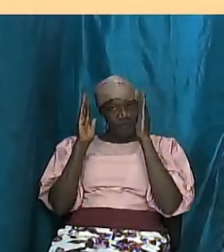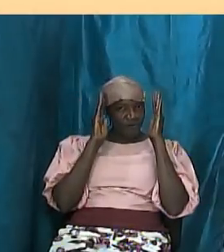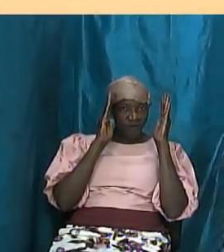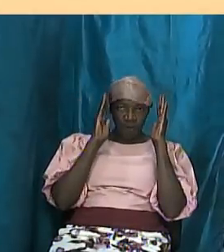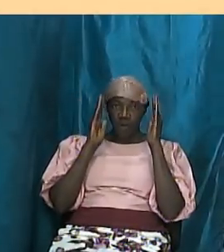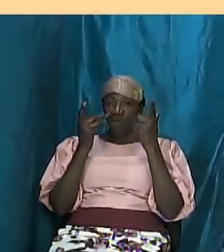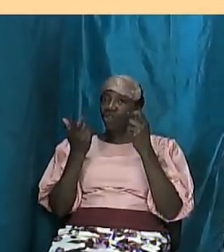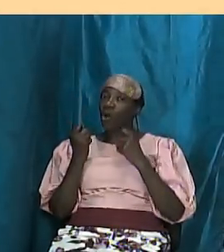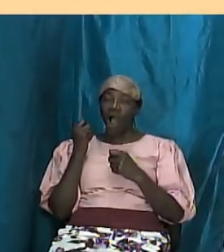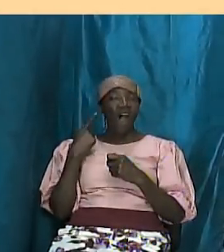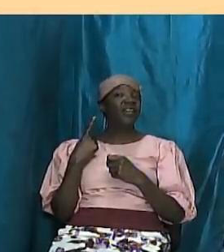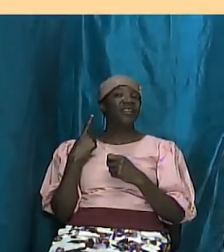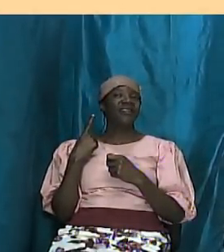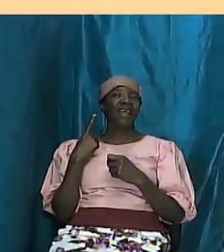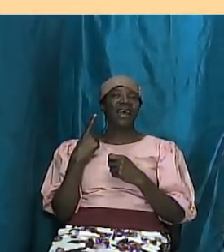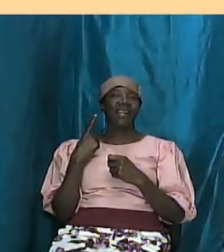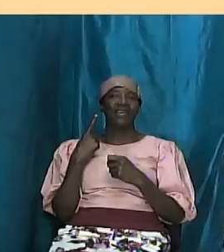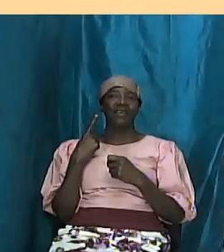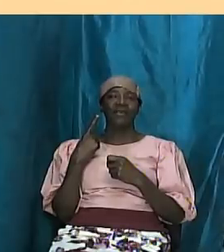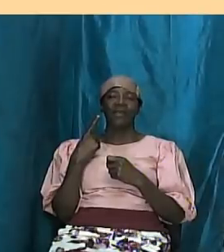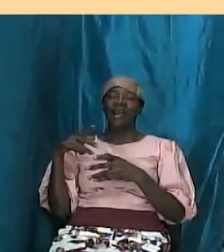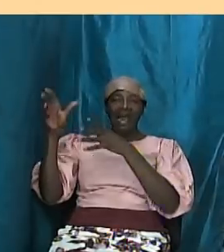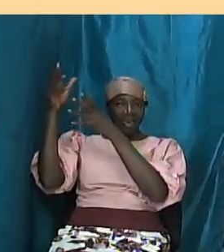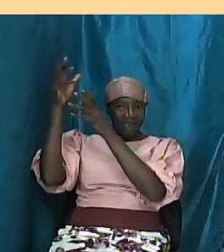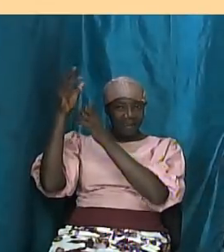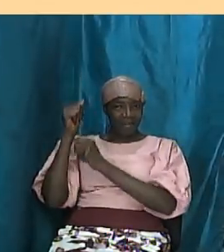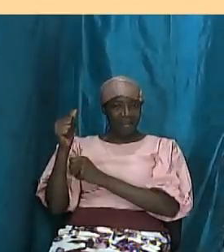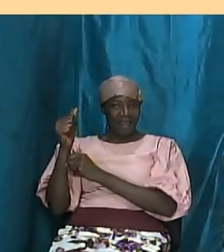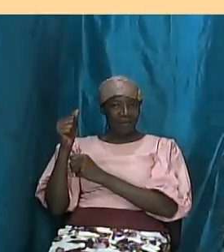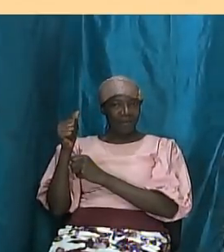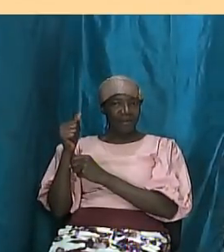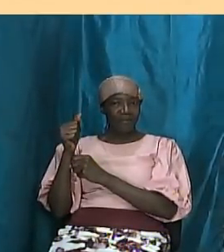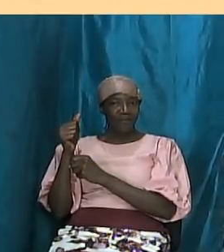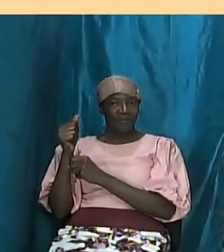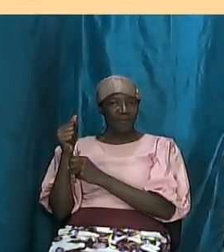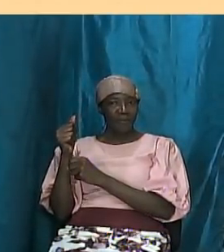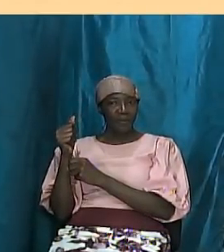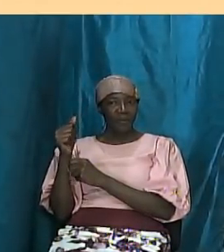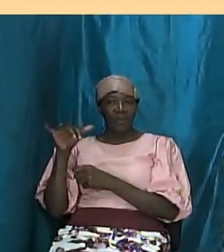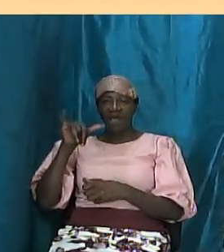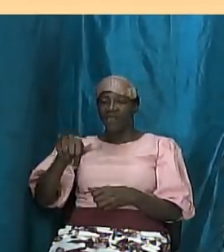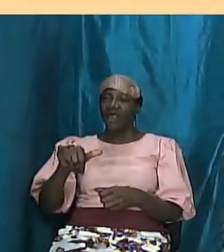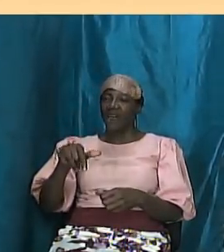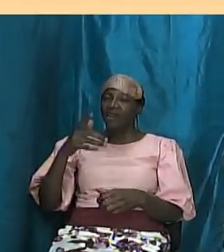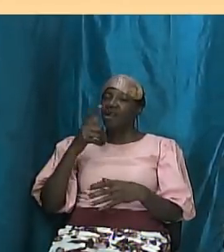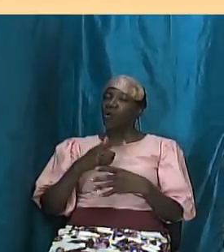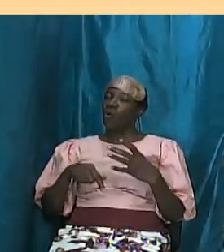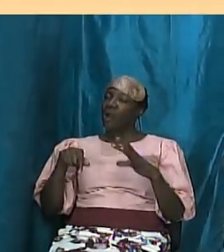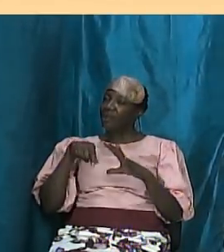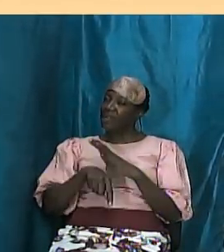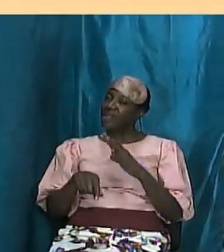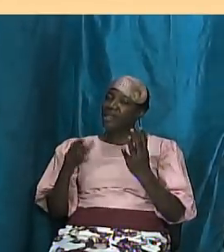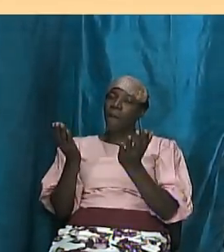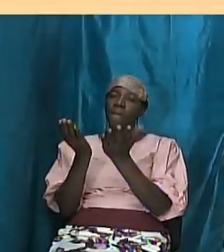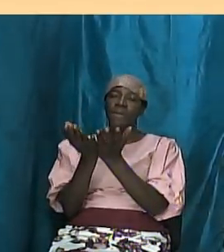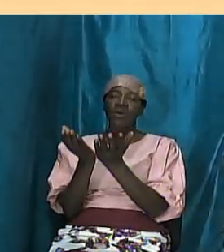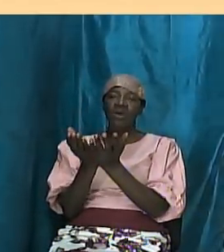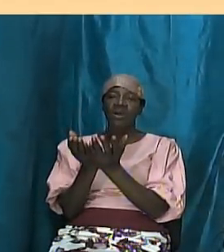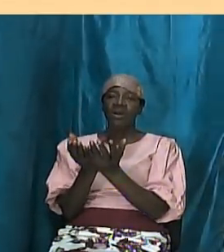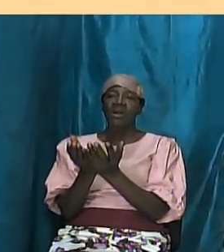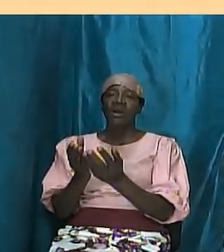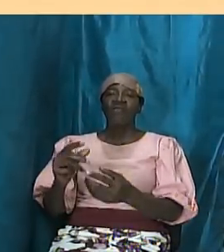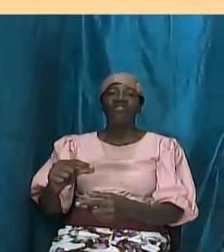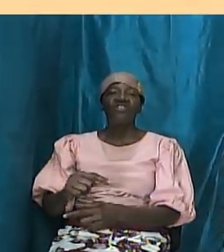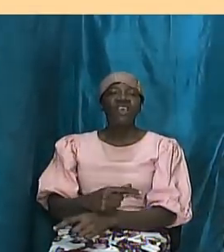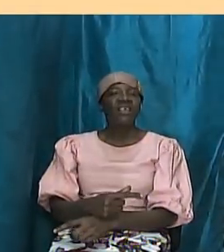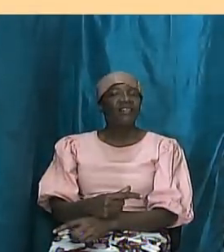to understand, and I want us to accept, brothers and sisters, that what is in the book of